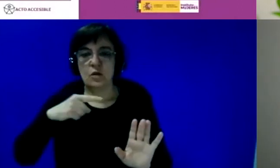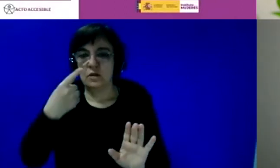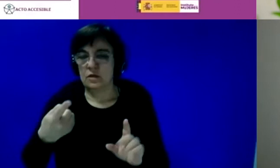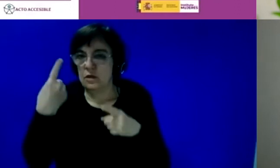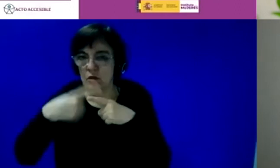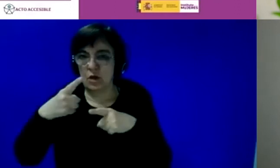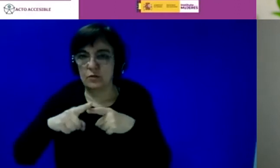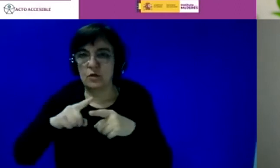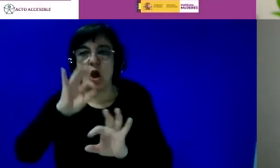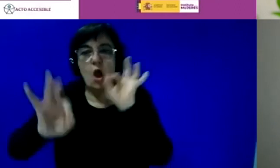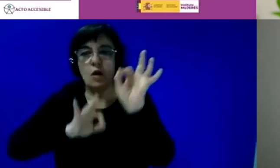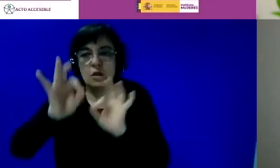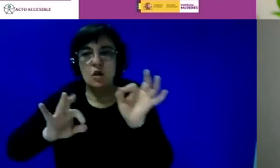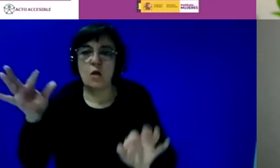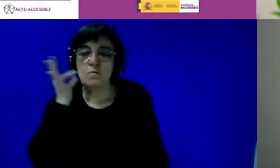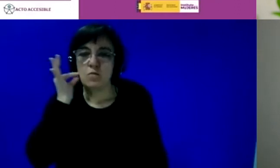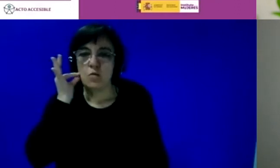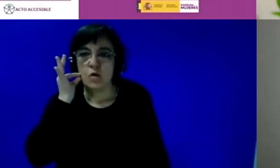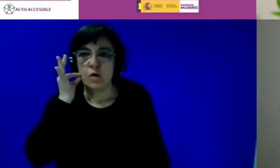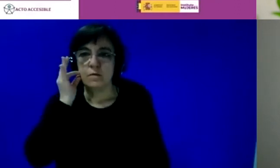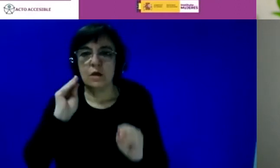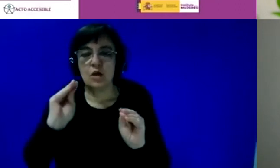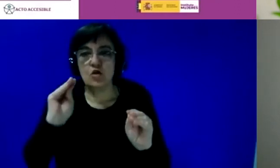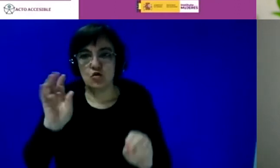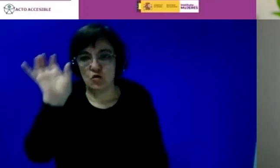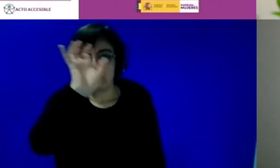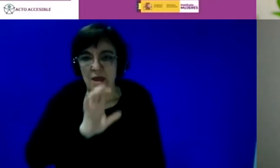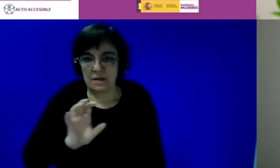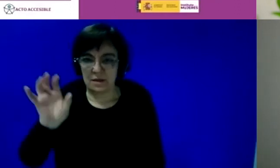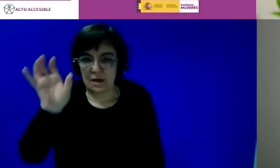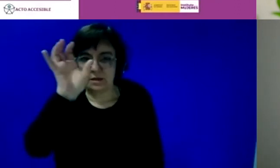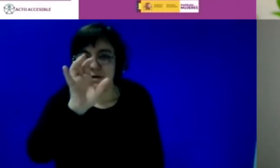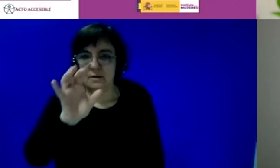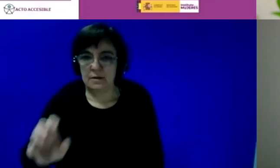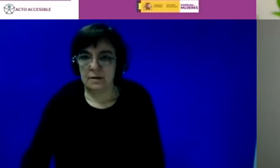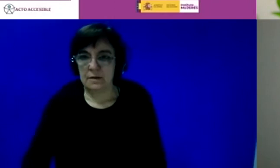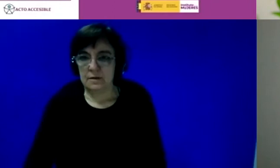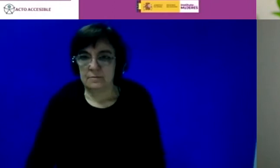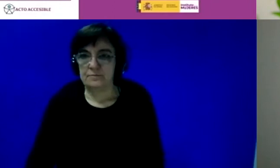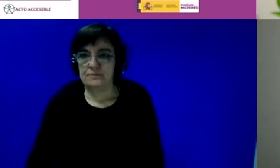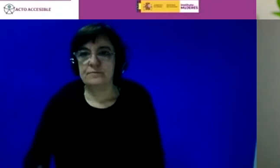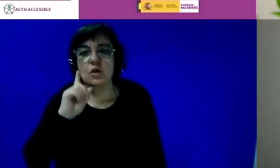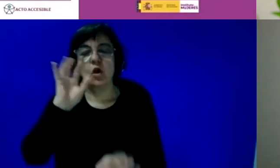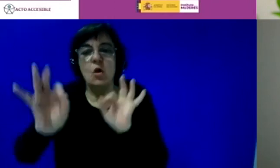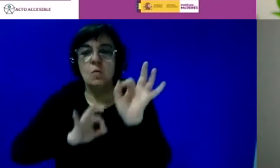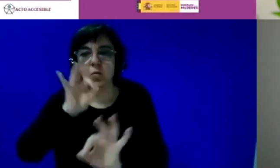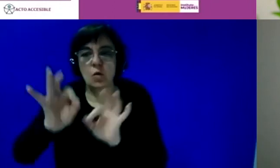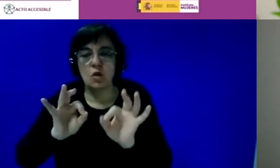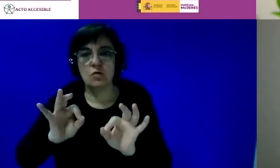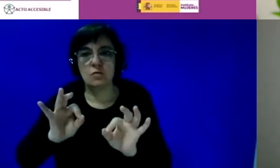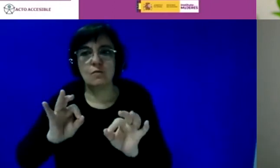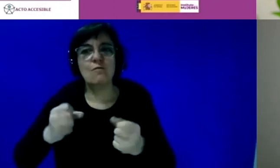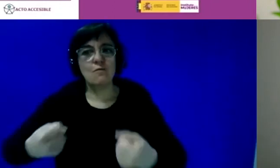your countries, such strong organizations as your women, are very powerful, and you can do a lot to achieve peace.